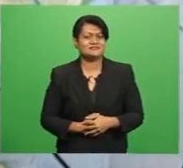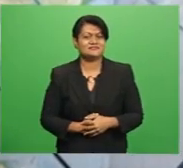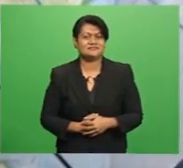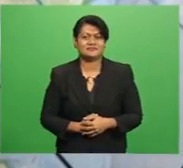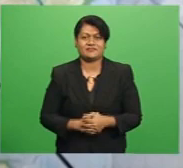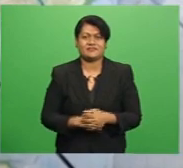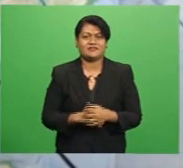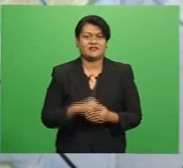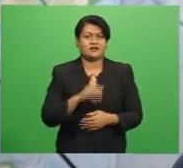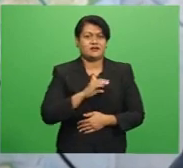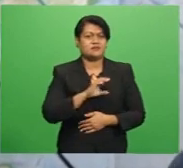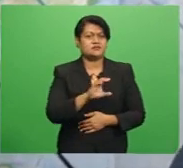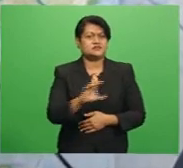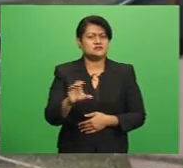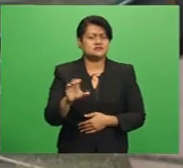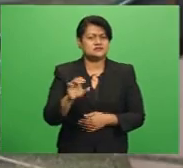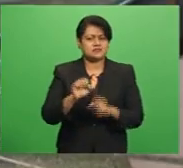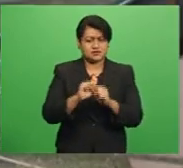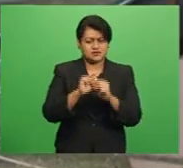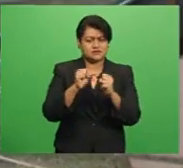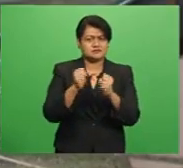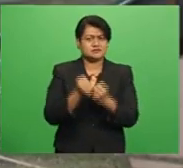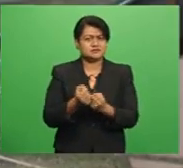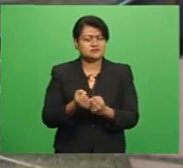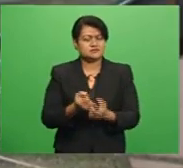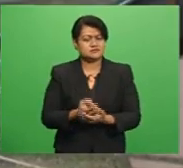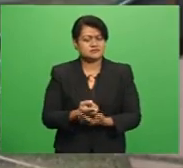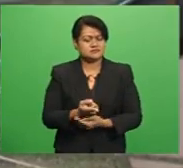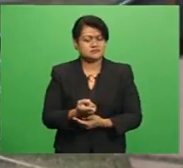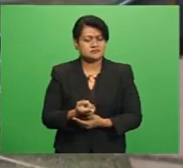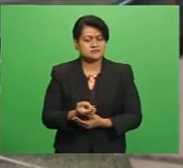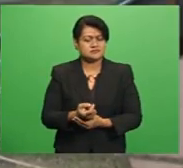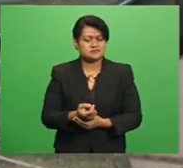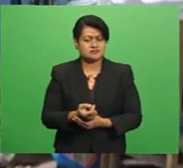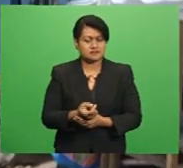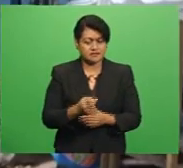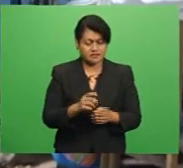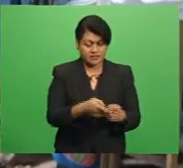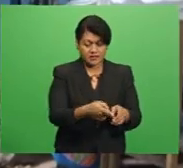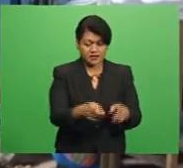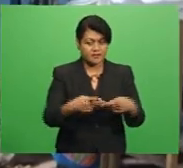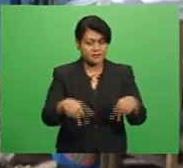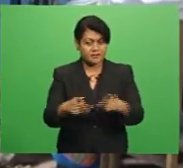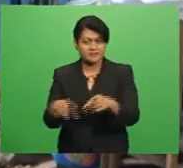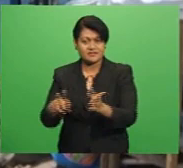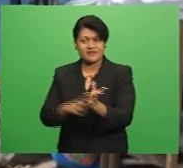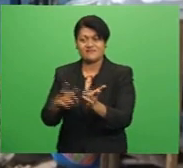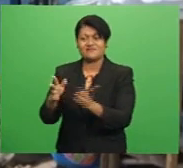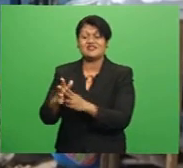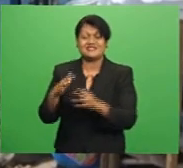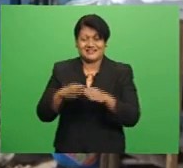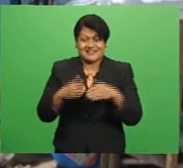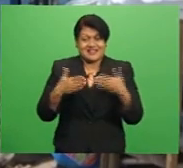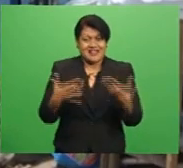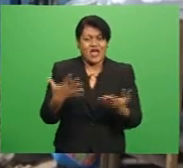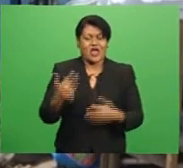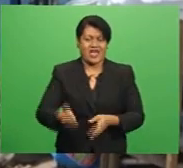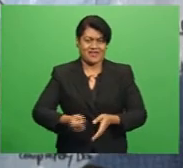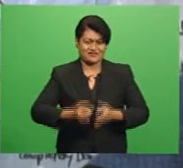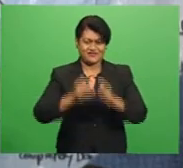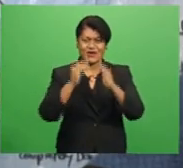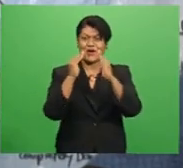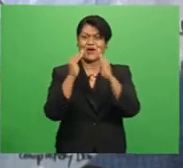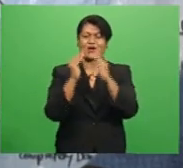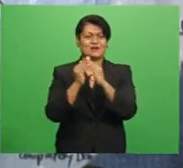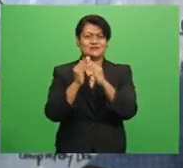Commissioner Northern Division Urere Nima says it's imperative that the affected villages have shelter. We are expecting the same